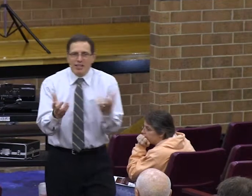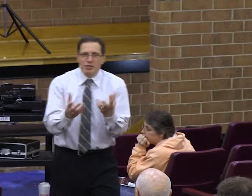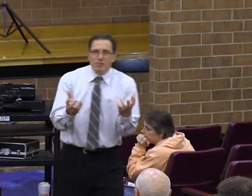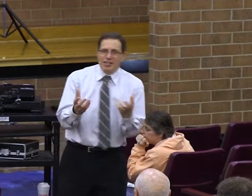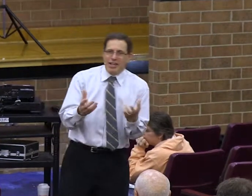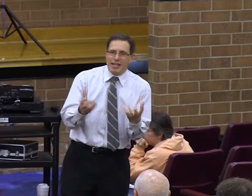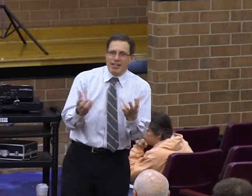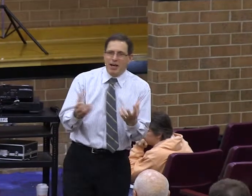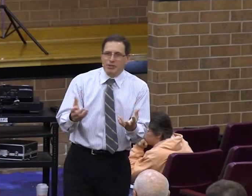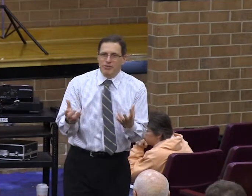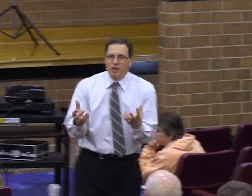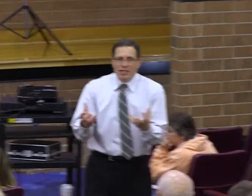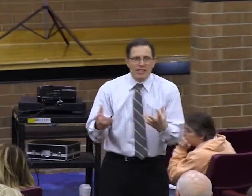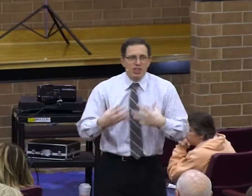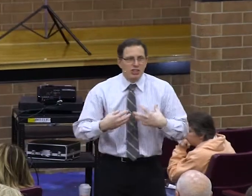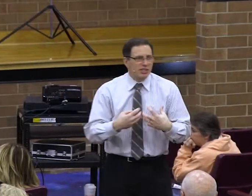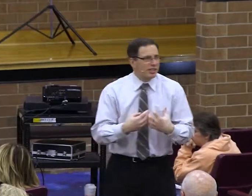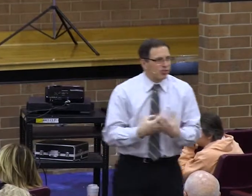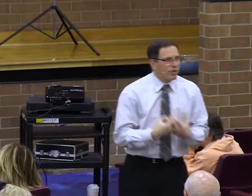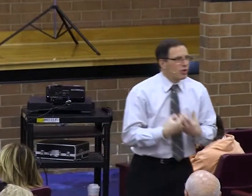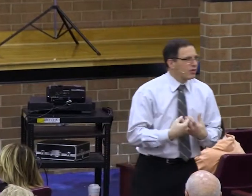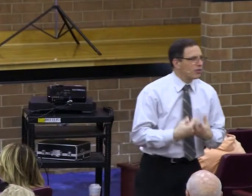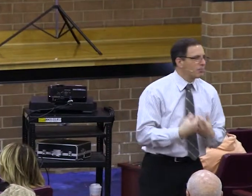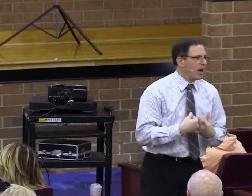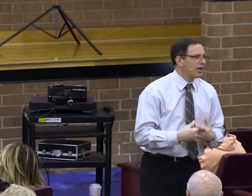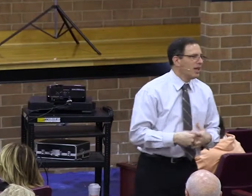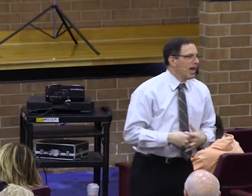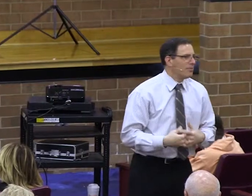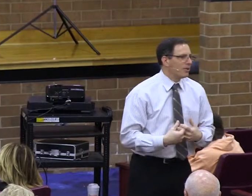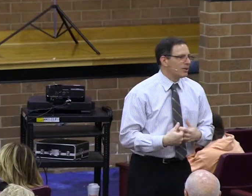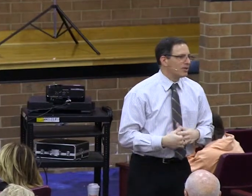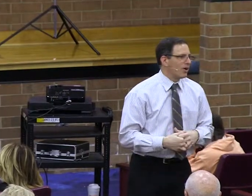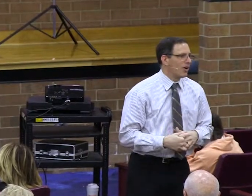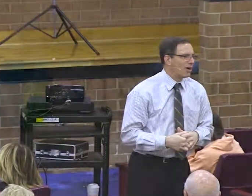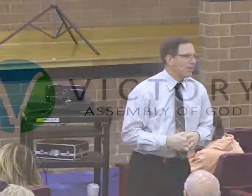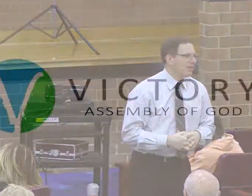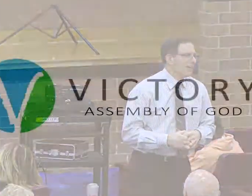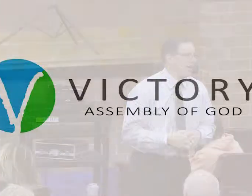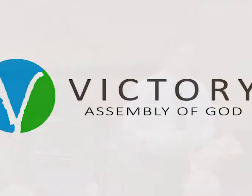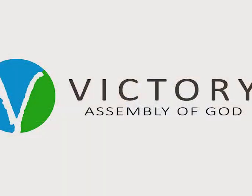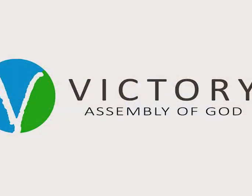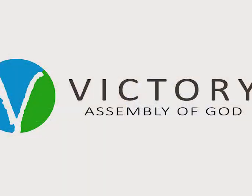that and can you imagine that giddy coming from that Jesus that's right with you the bright and Morning